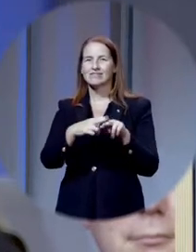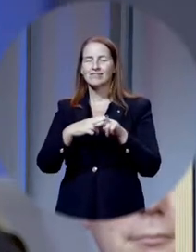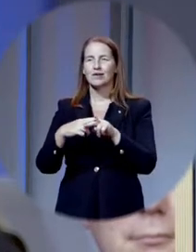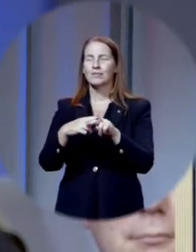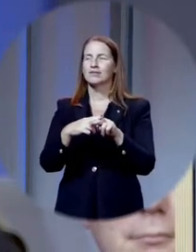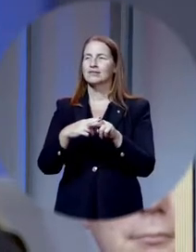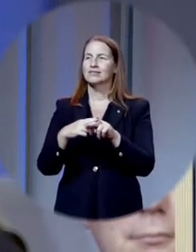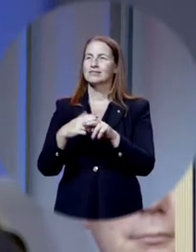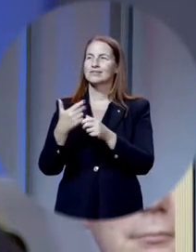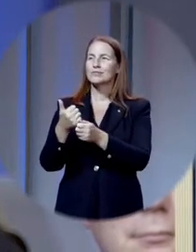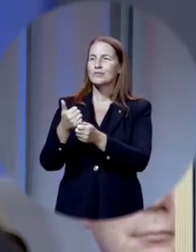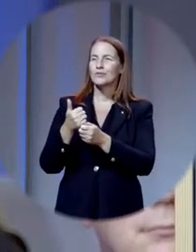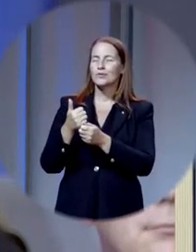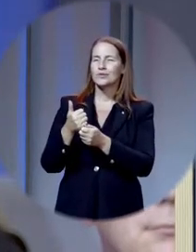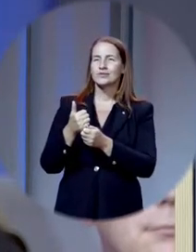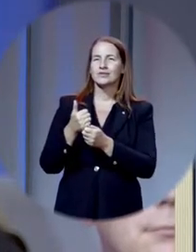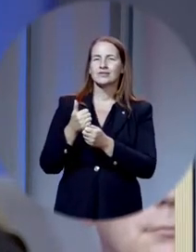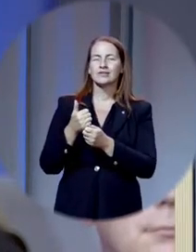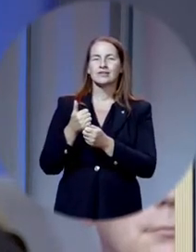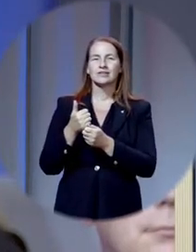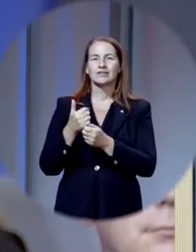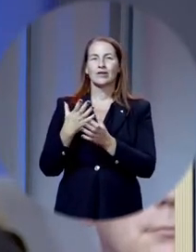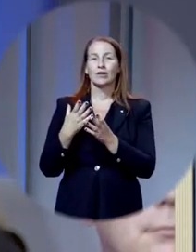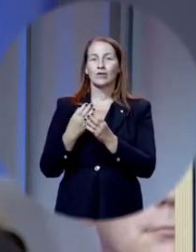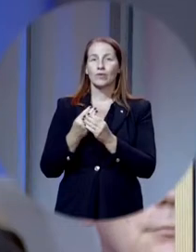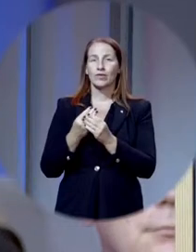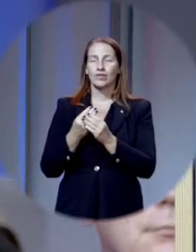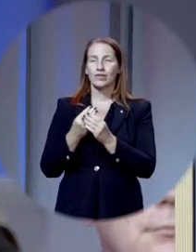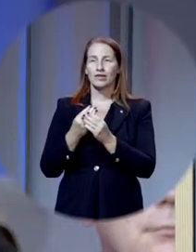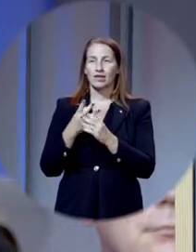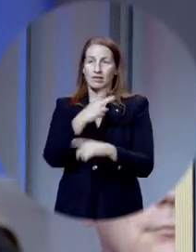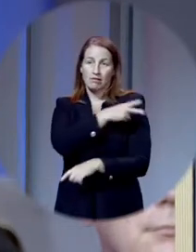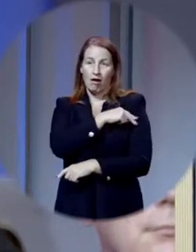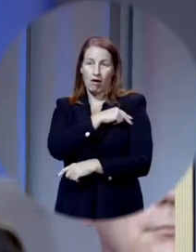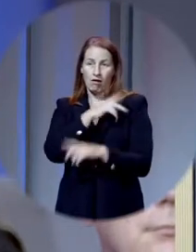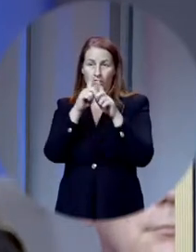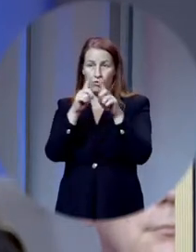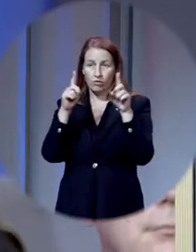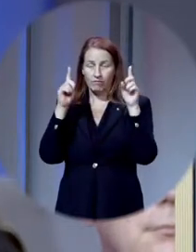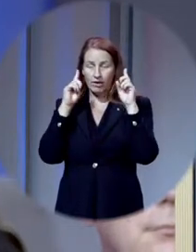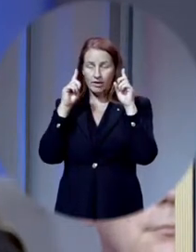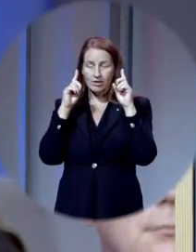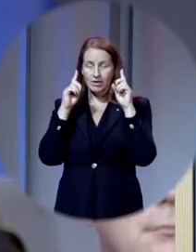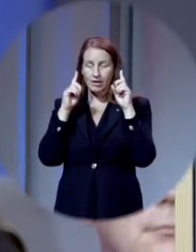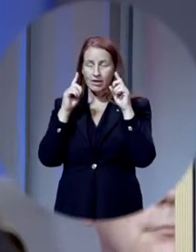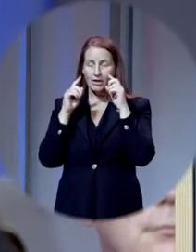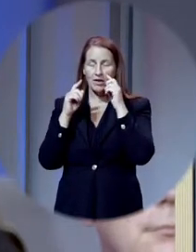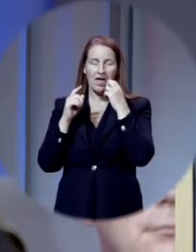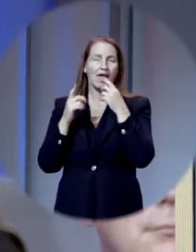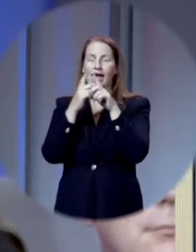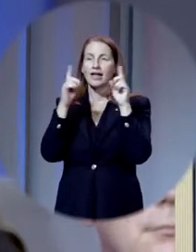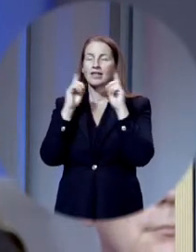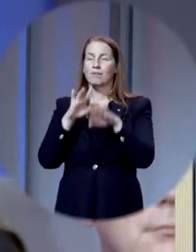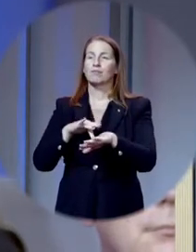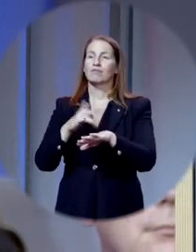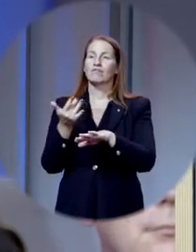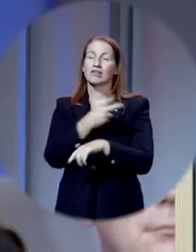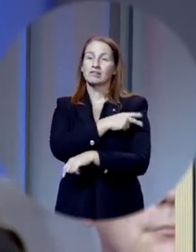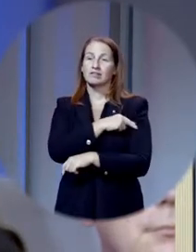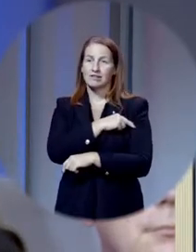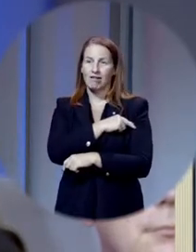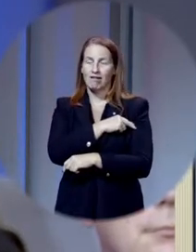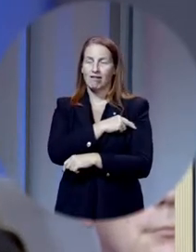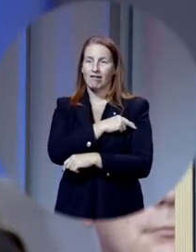and supporters, with the academic and professional community of the university to support